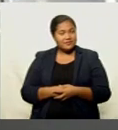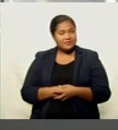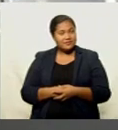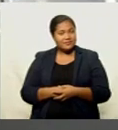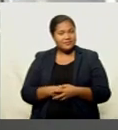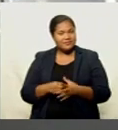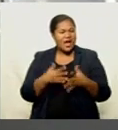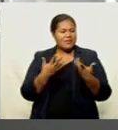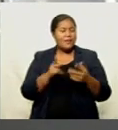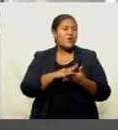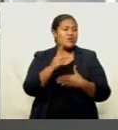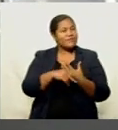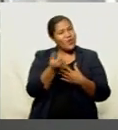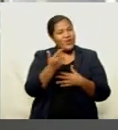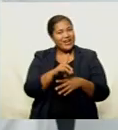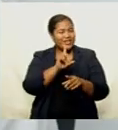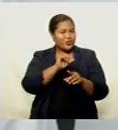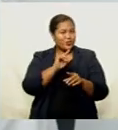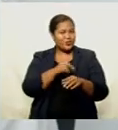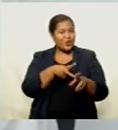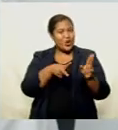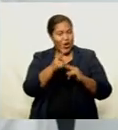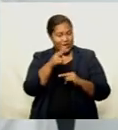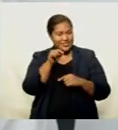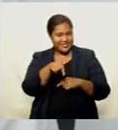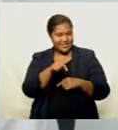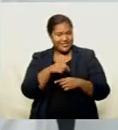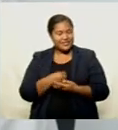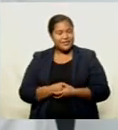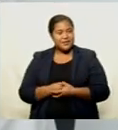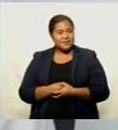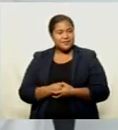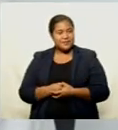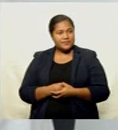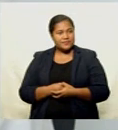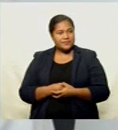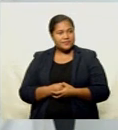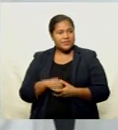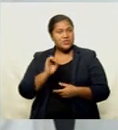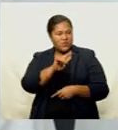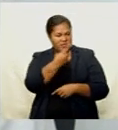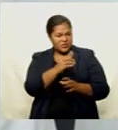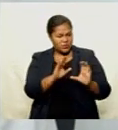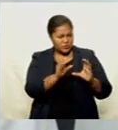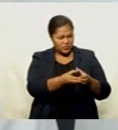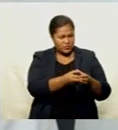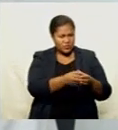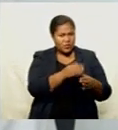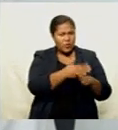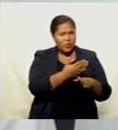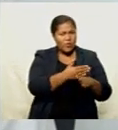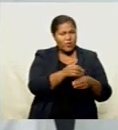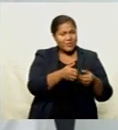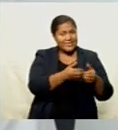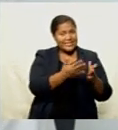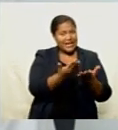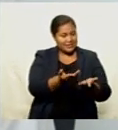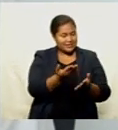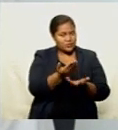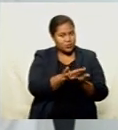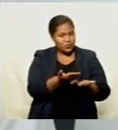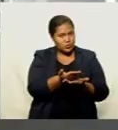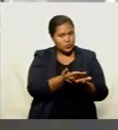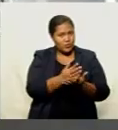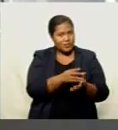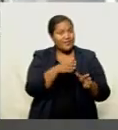exercise program that we designed and launched. First sector we worked with and we started initial relationship was with the